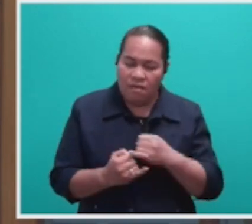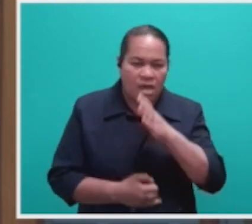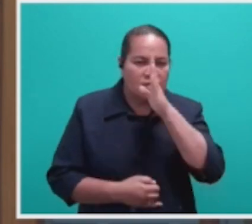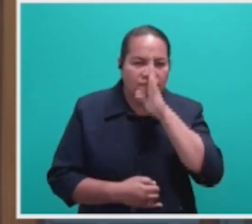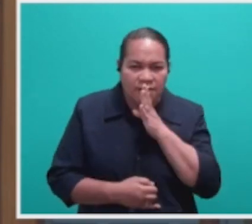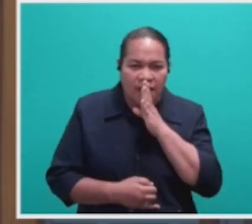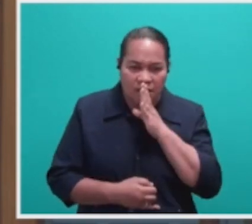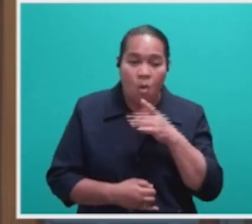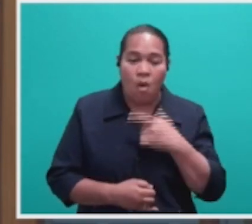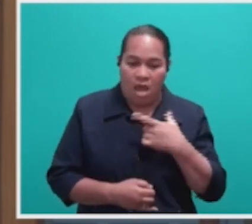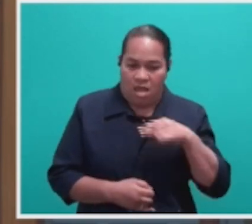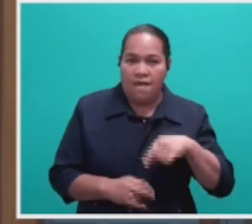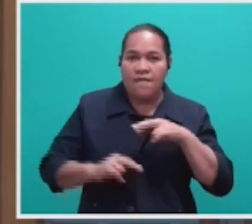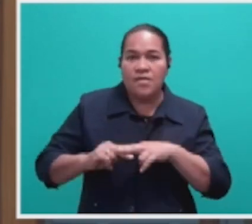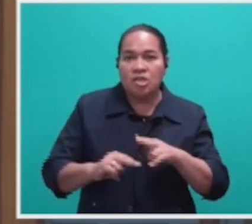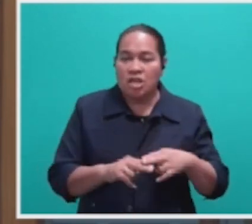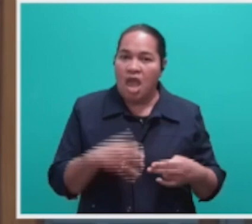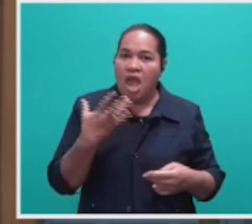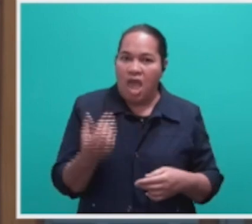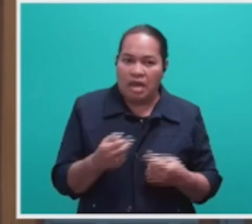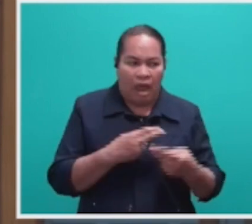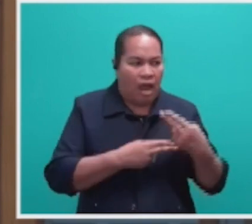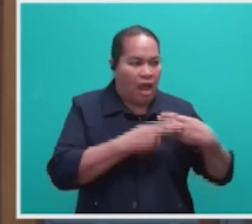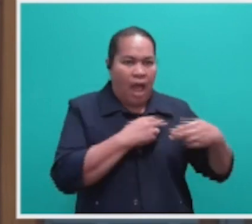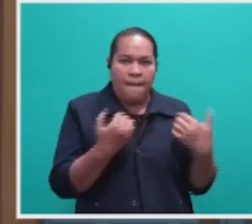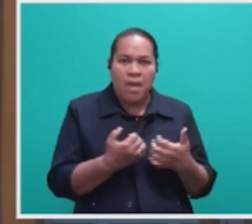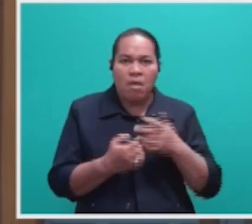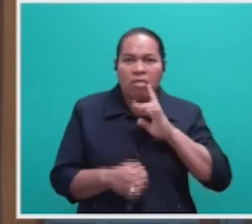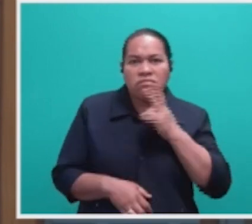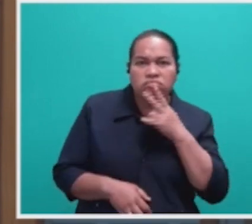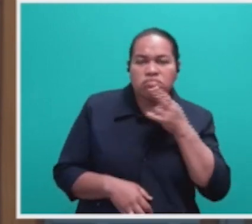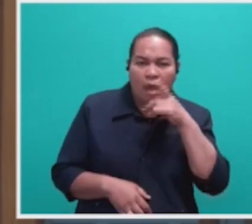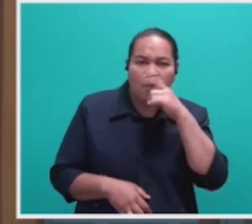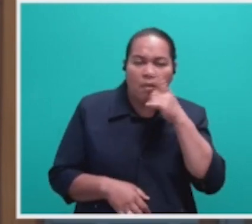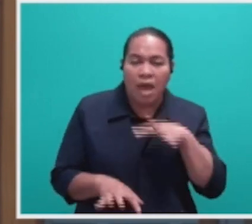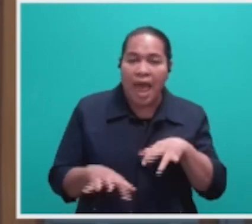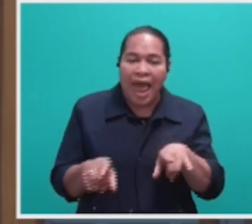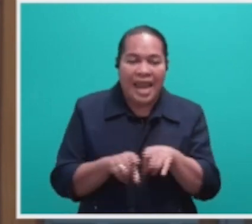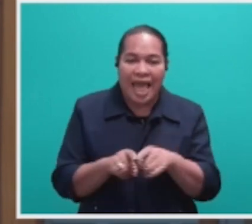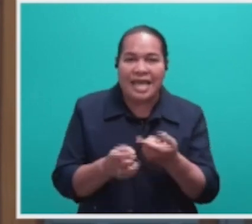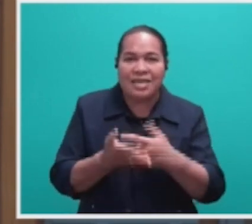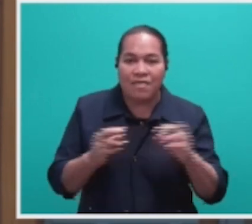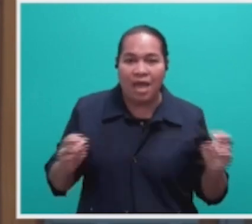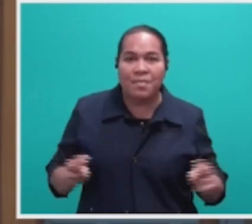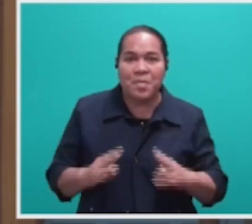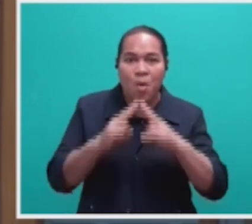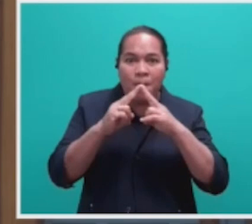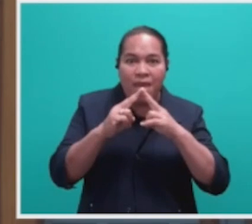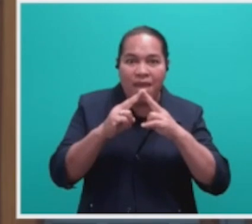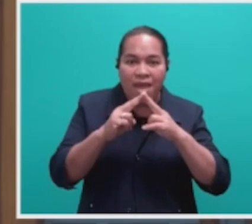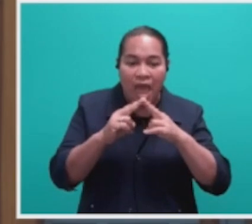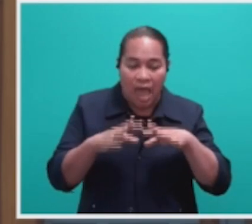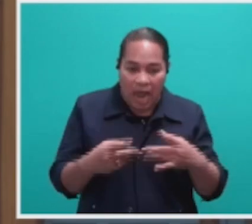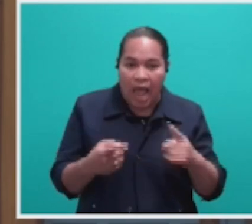unfortunate that Fiji has had a history of scams over the years, such as the gifting pyramid schemes, now